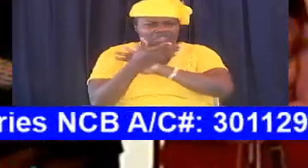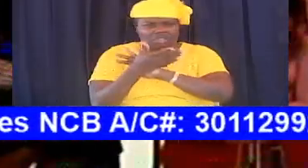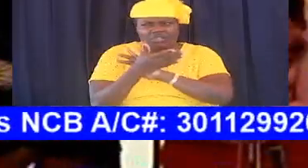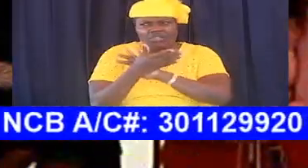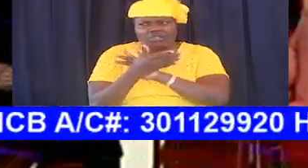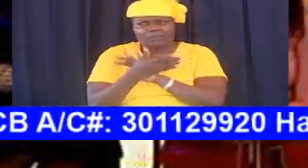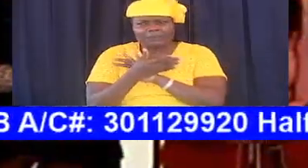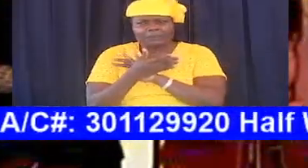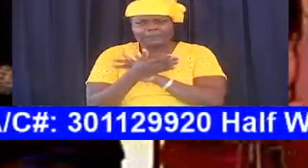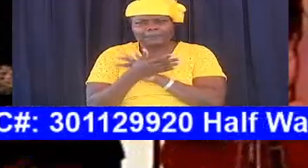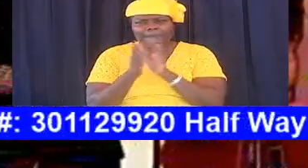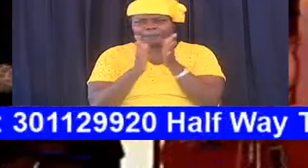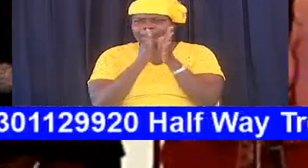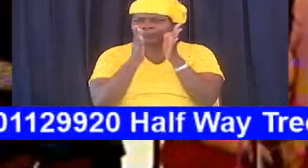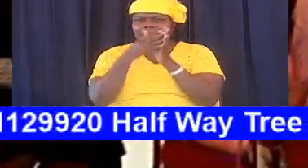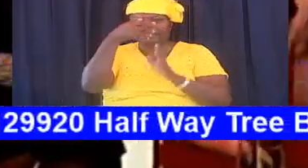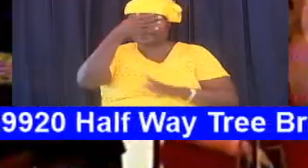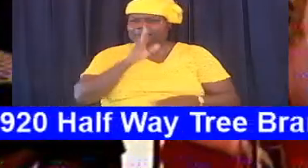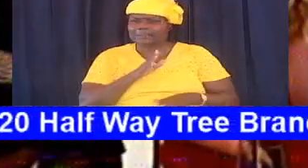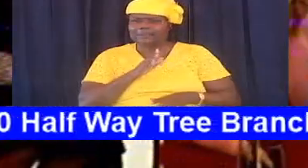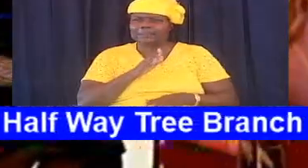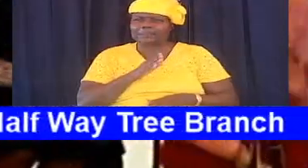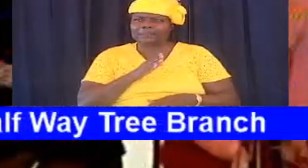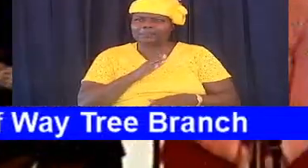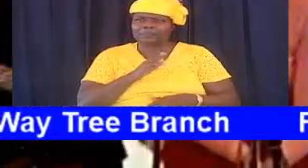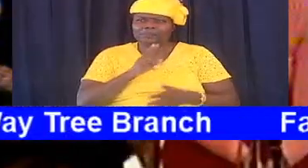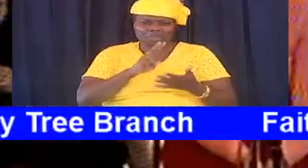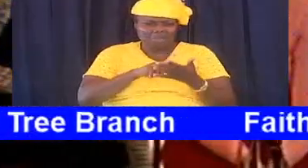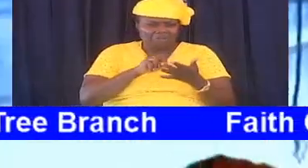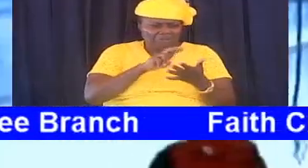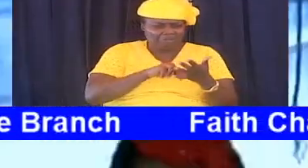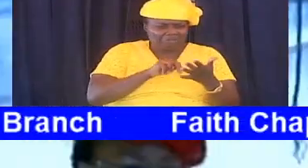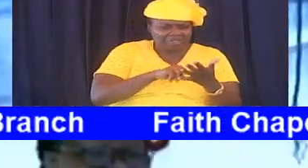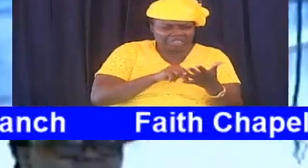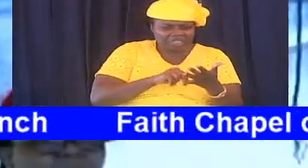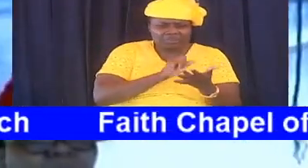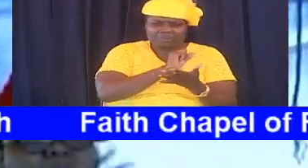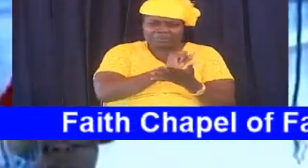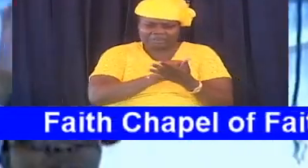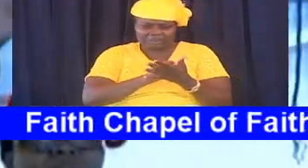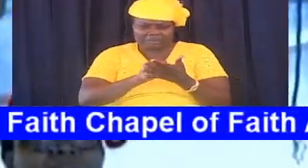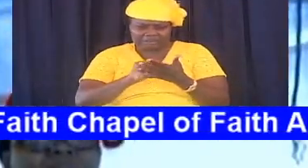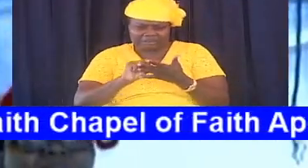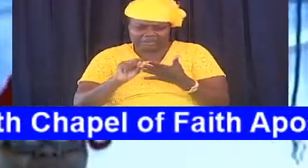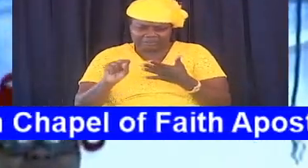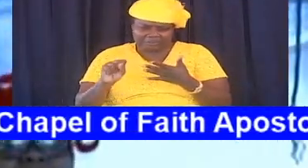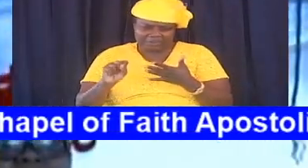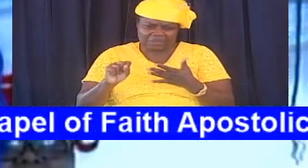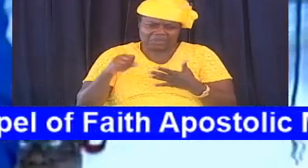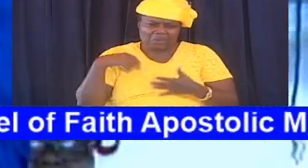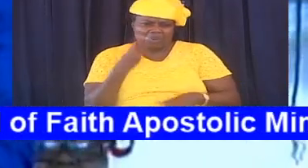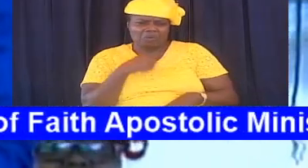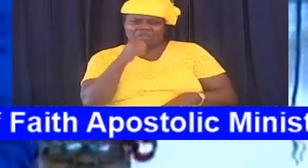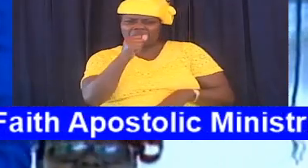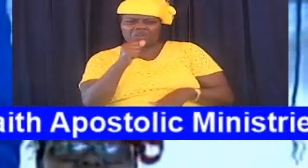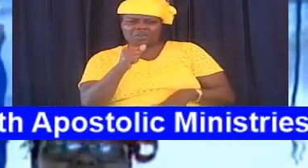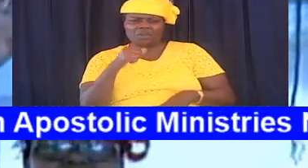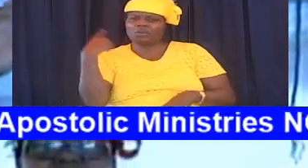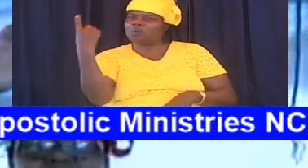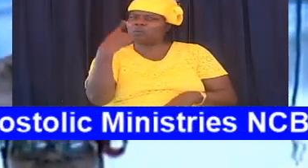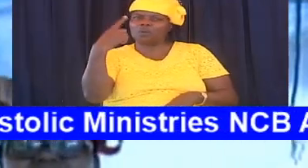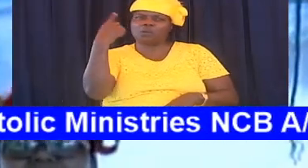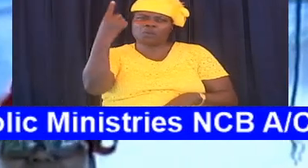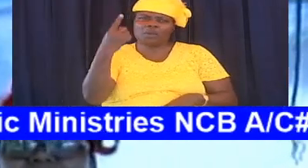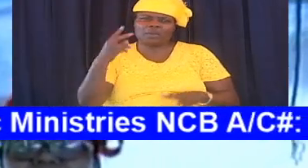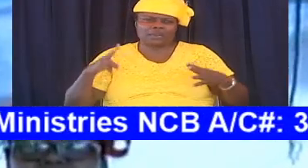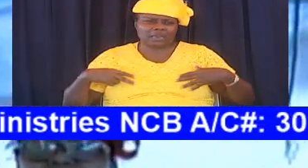Praise God. Hallelujah. As we read through the Psalms, we realize that we're not the only ones that have had difficult times. We're